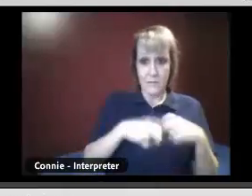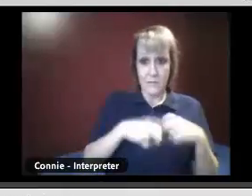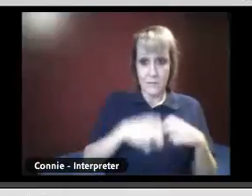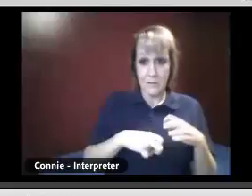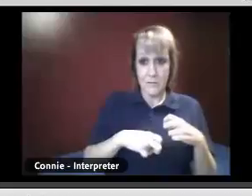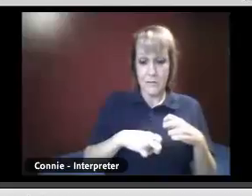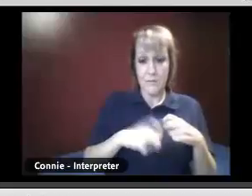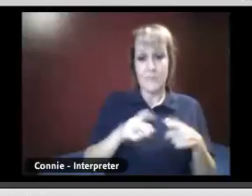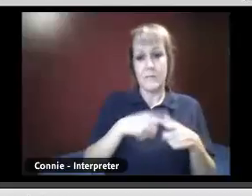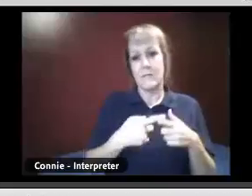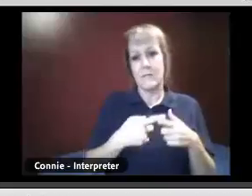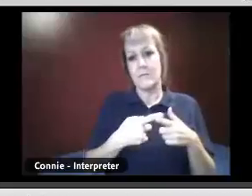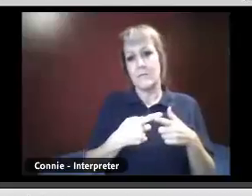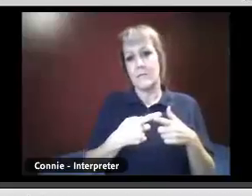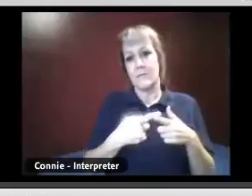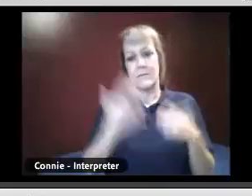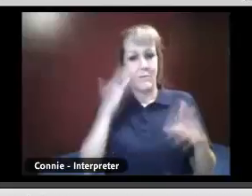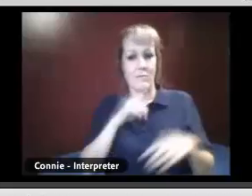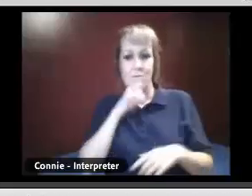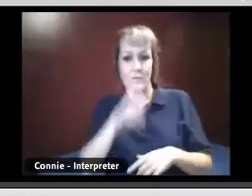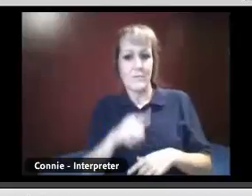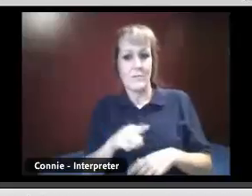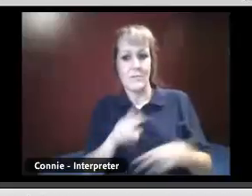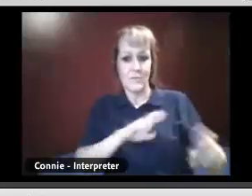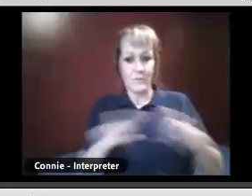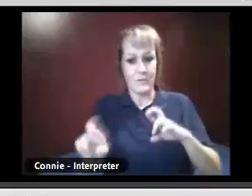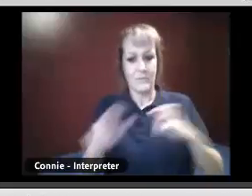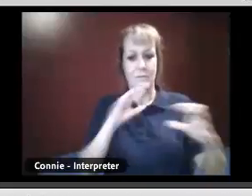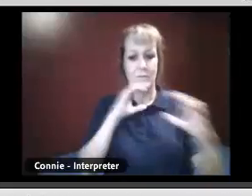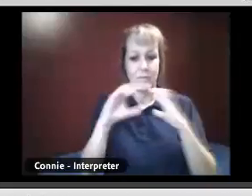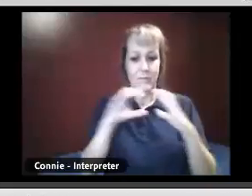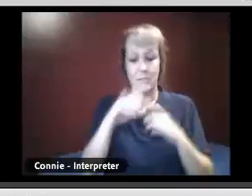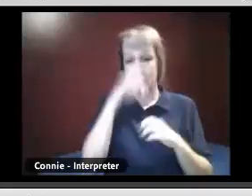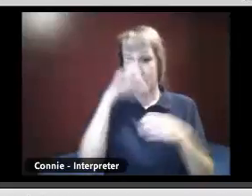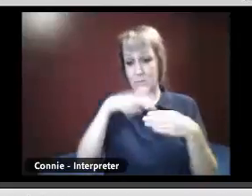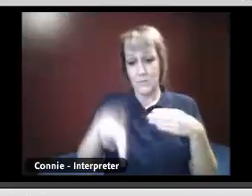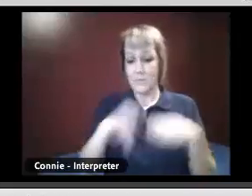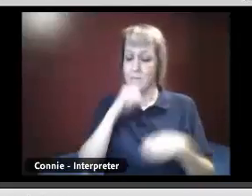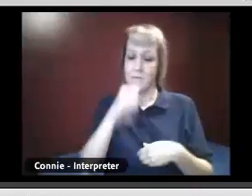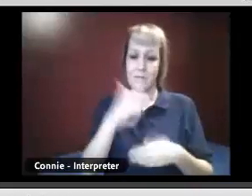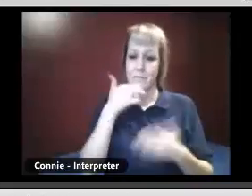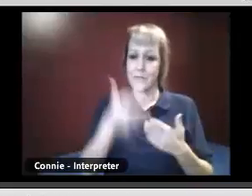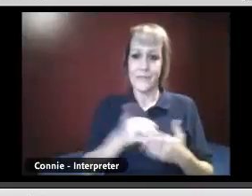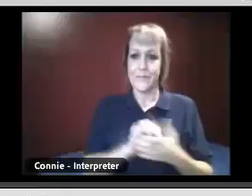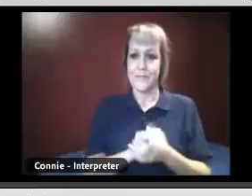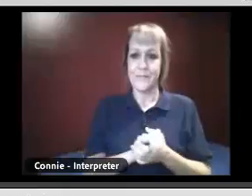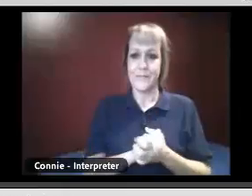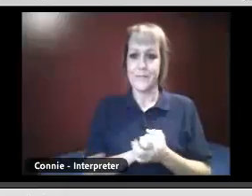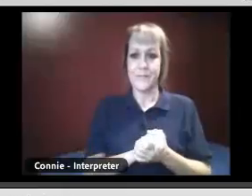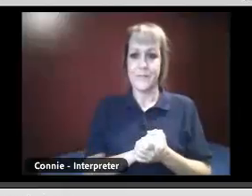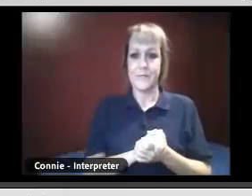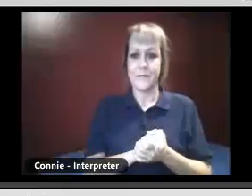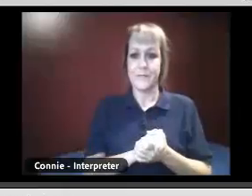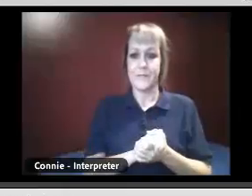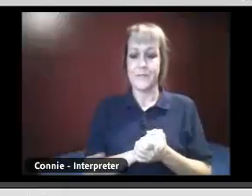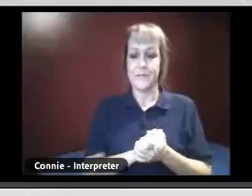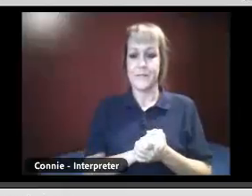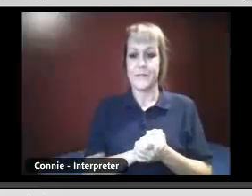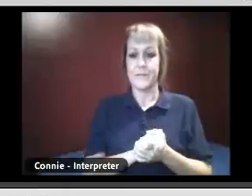then, I don't know if we're really ready to have that conversation because the outcome is not going to be a very good outcome. This